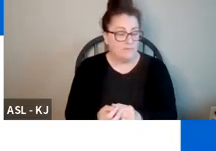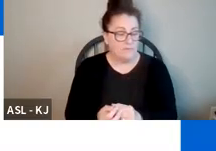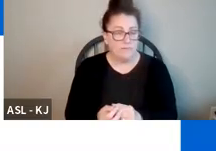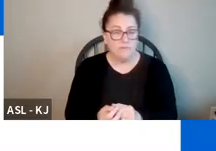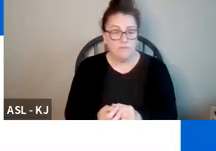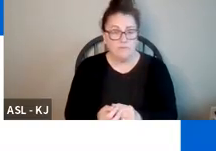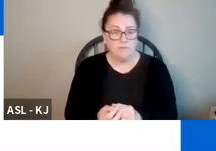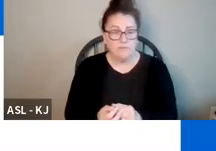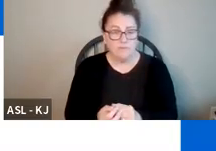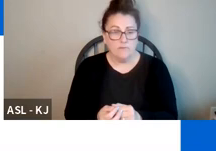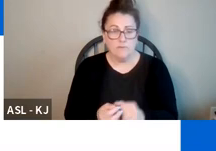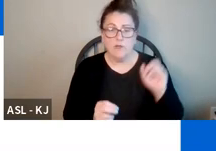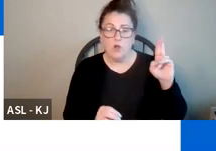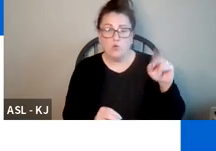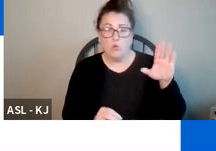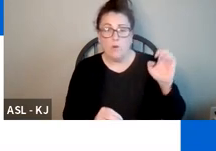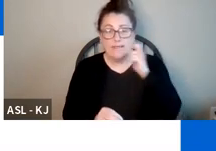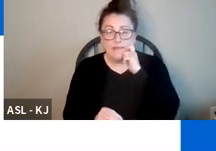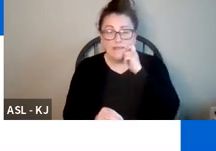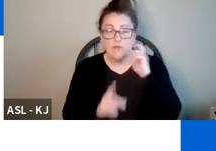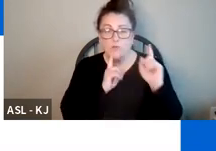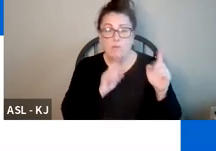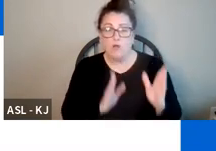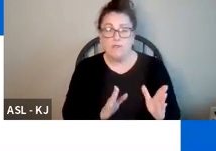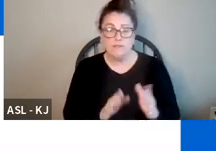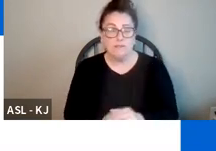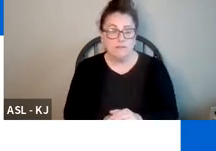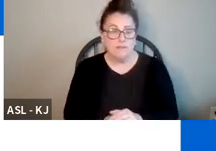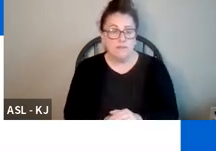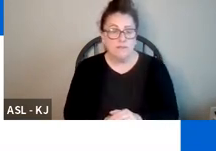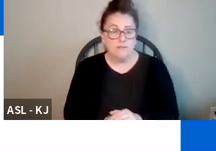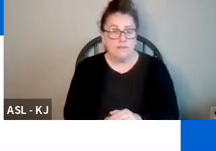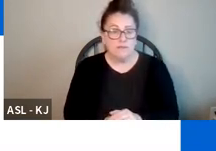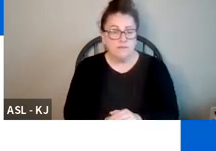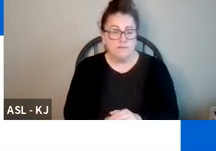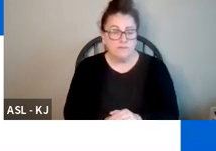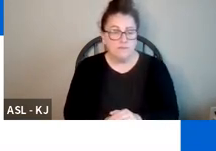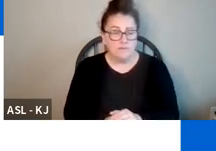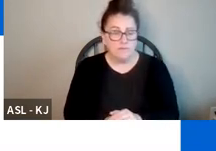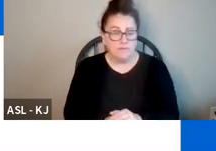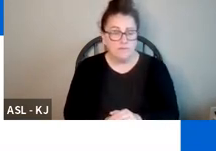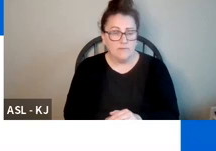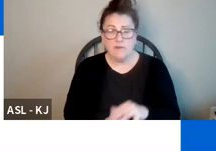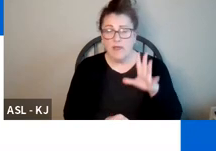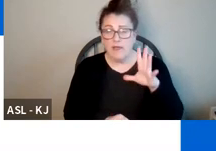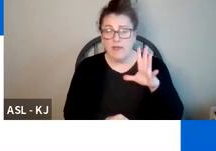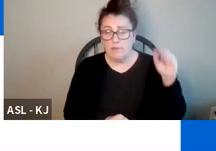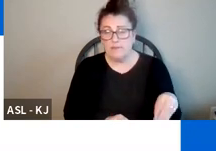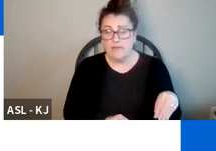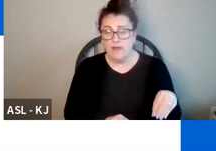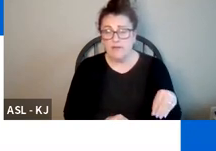I'm looking at the race and ethnicity of respondents. You can see that almost 50% of